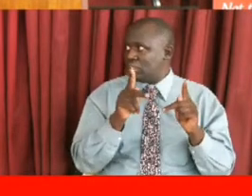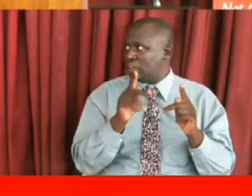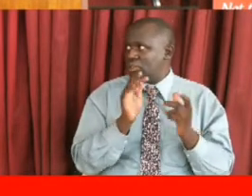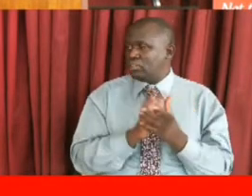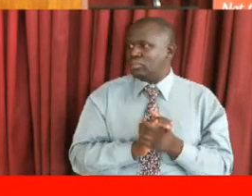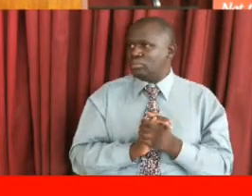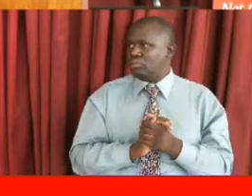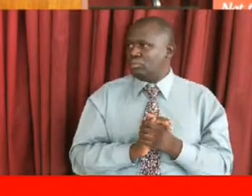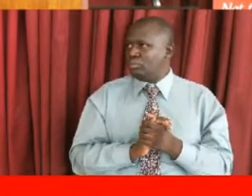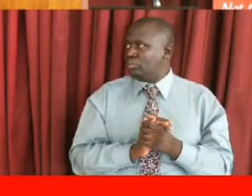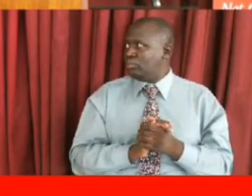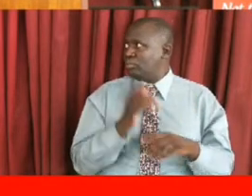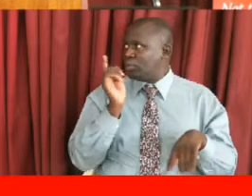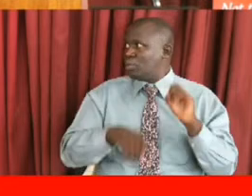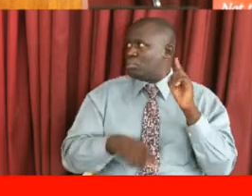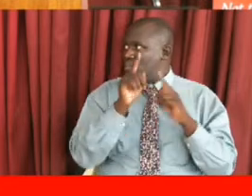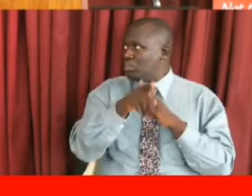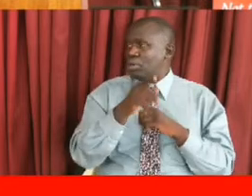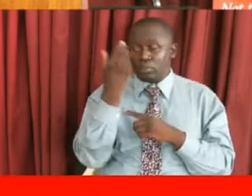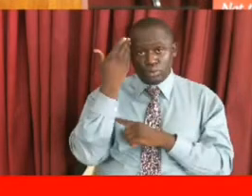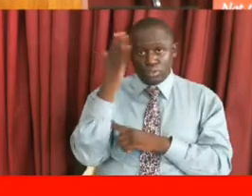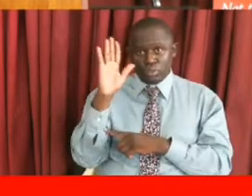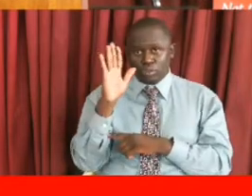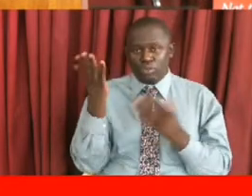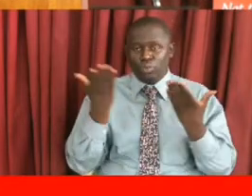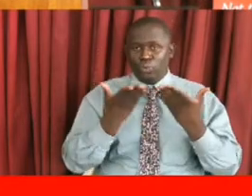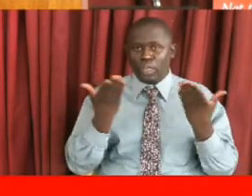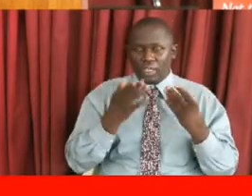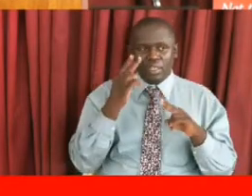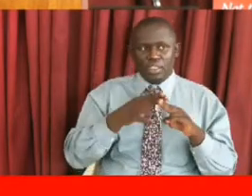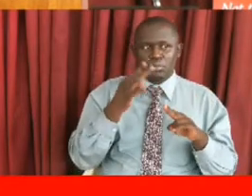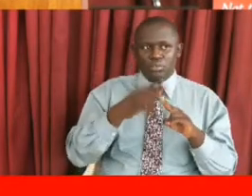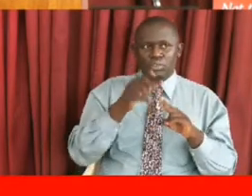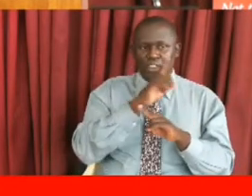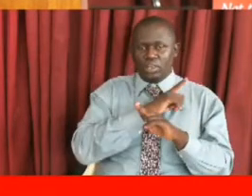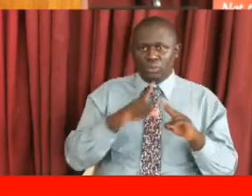okay but you don't know where the name of the Lord is